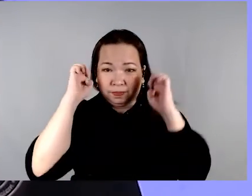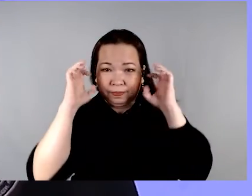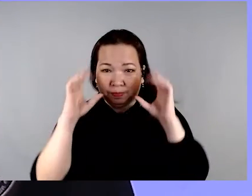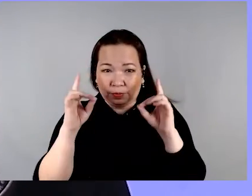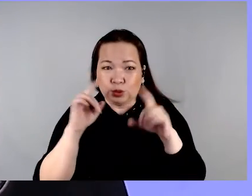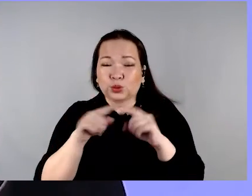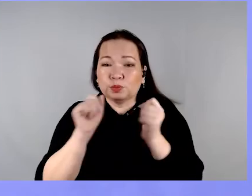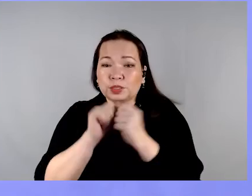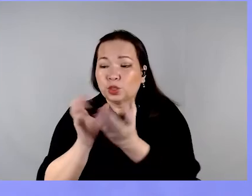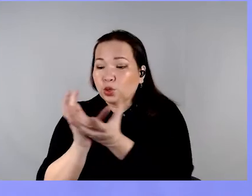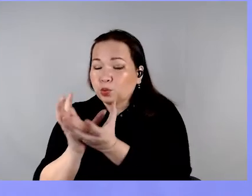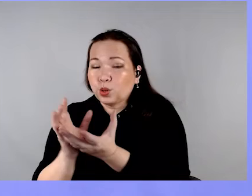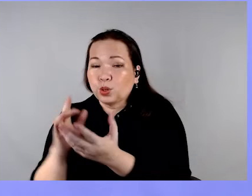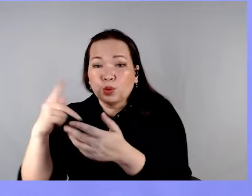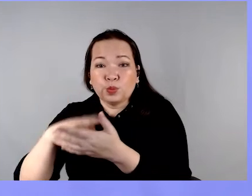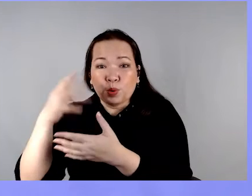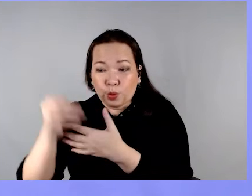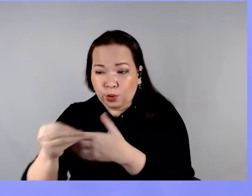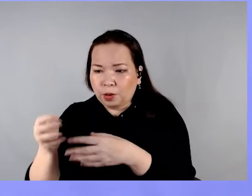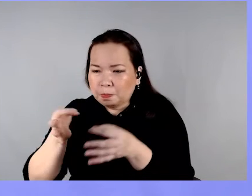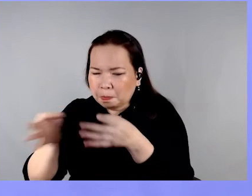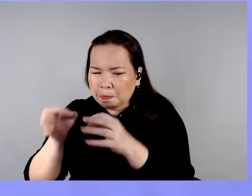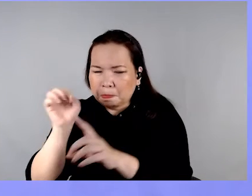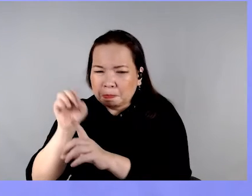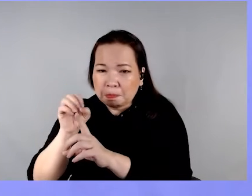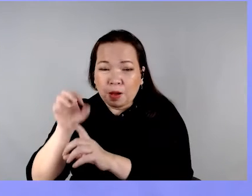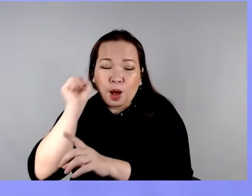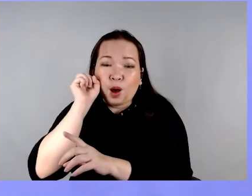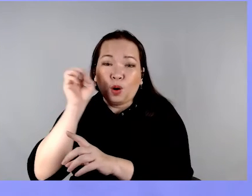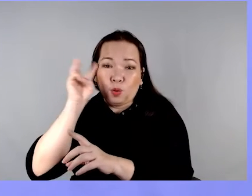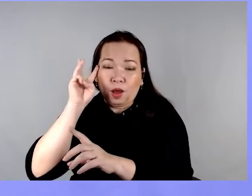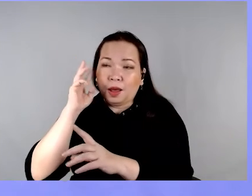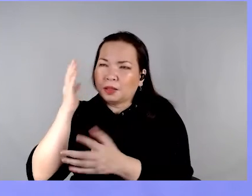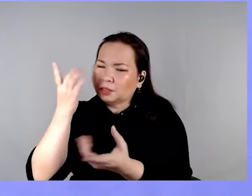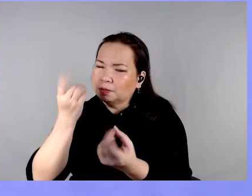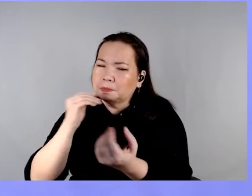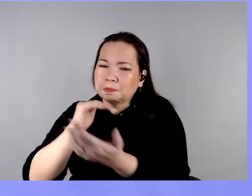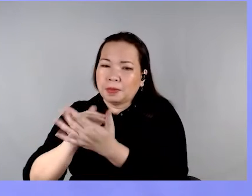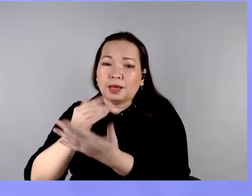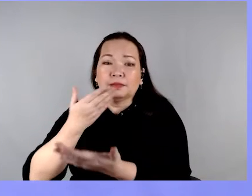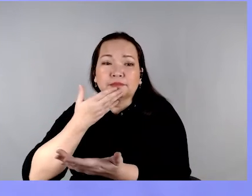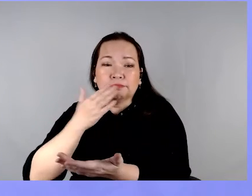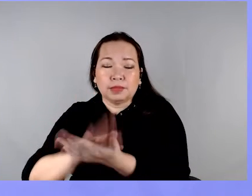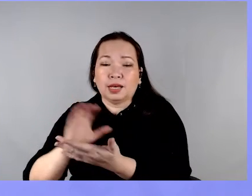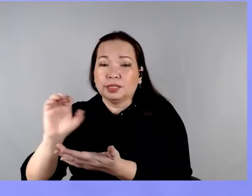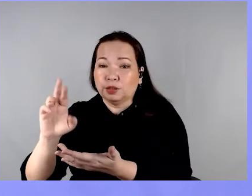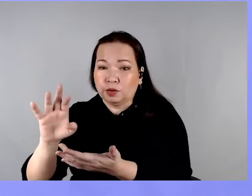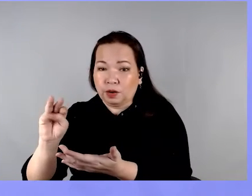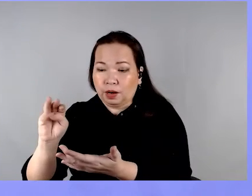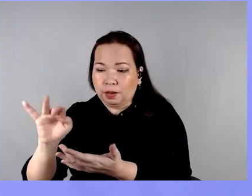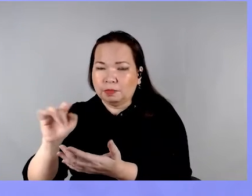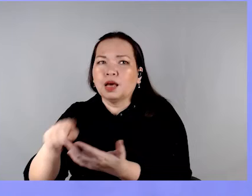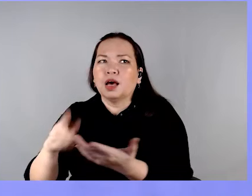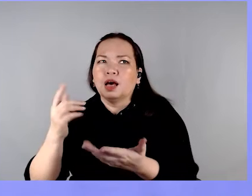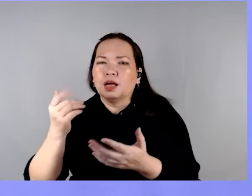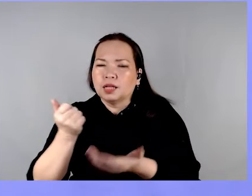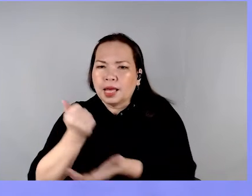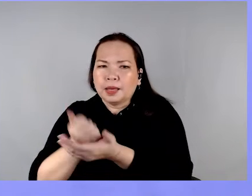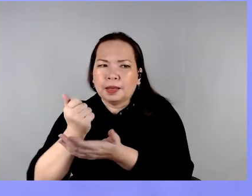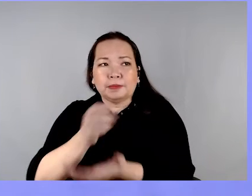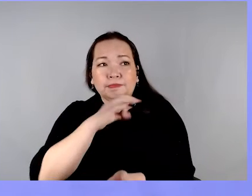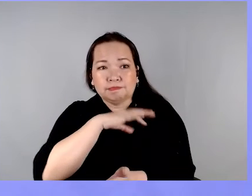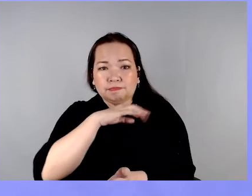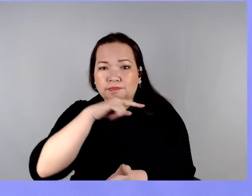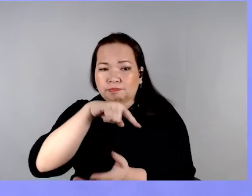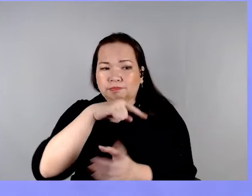of education. Strengthening community programs on crime prevention not only benefits the PDLs, but also the members of the